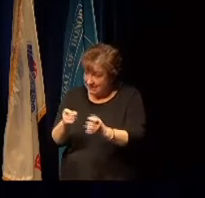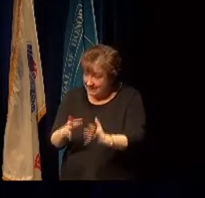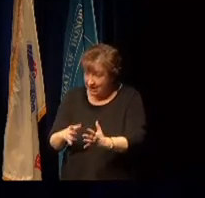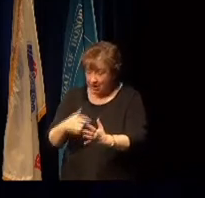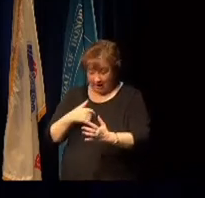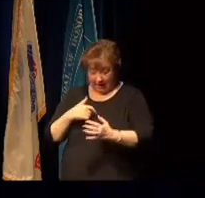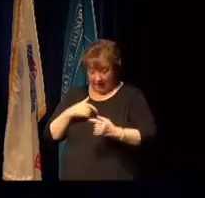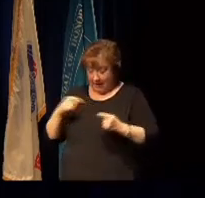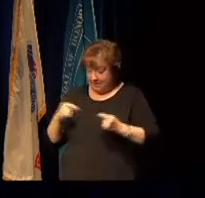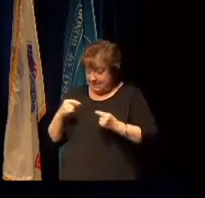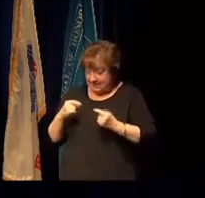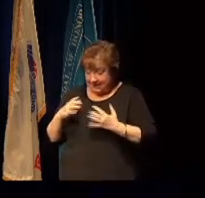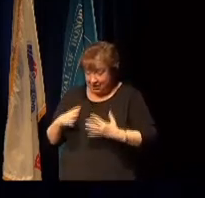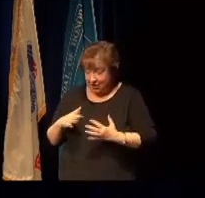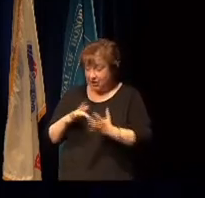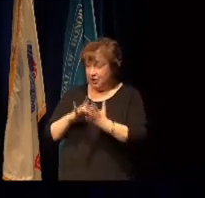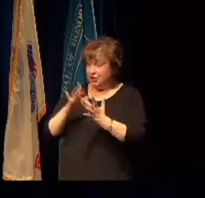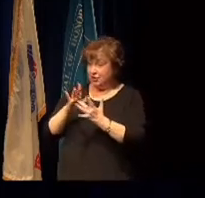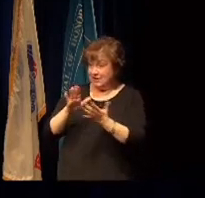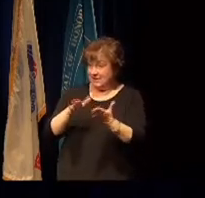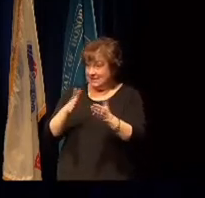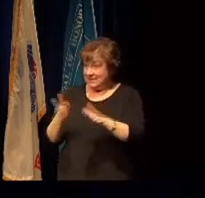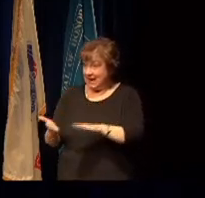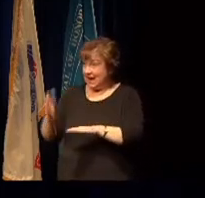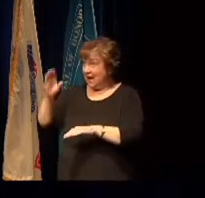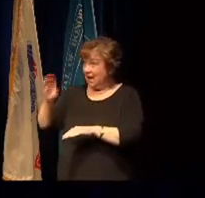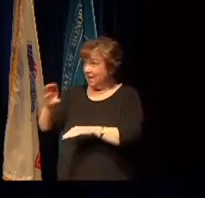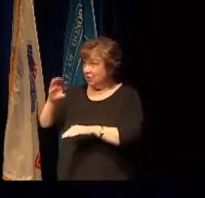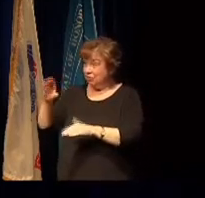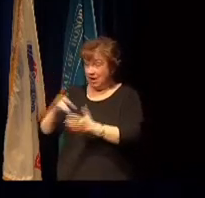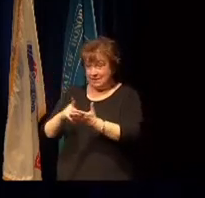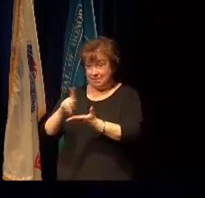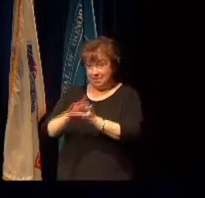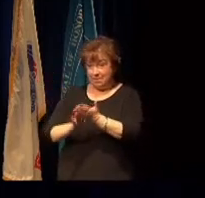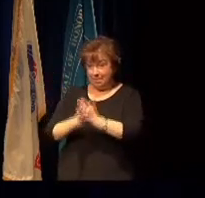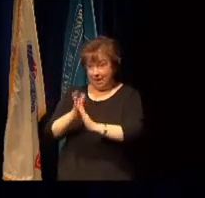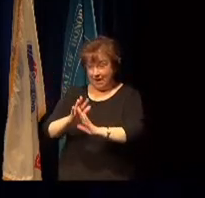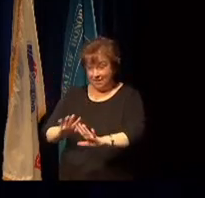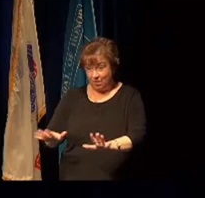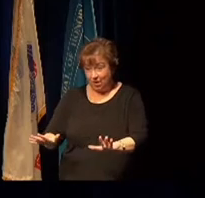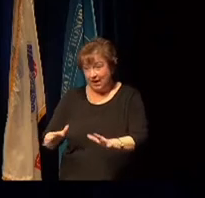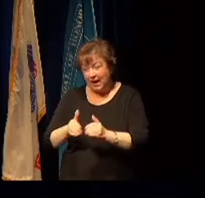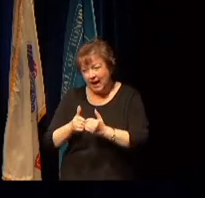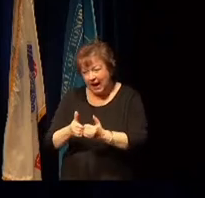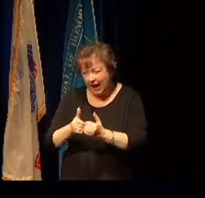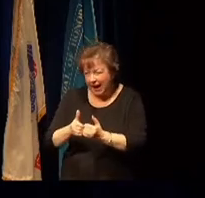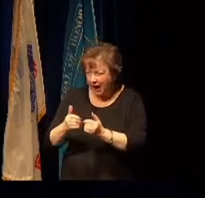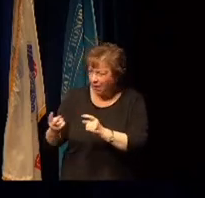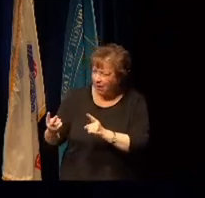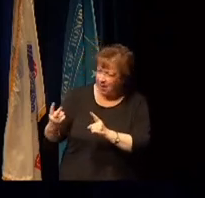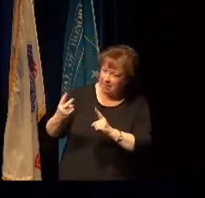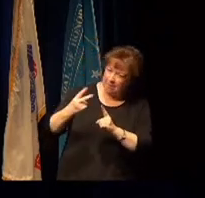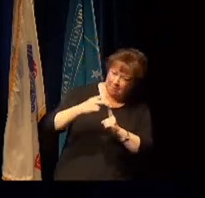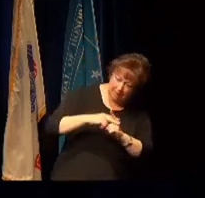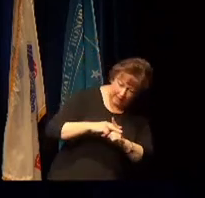sinner. Jesus died on the cross to pay for our sin. Now, how do I get that payment applied to